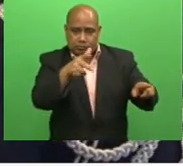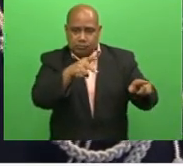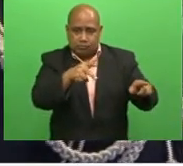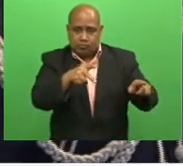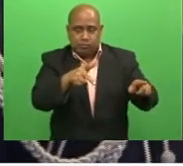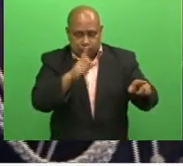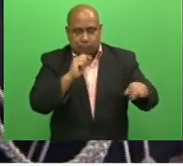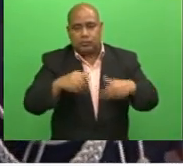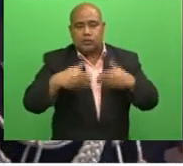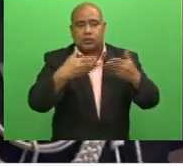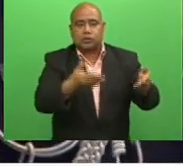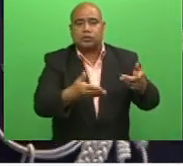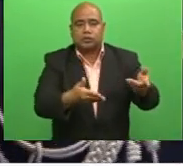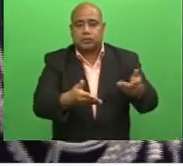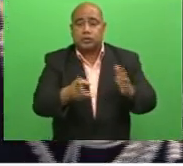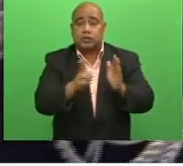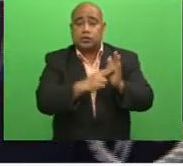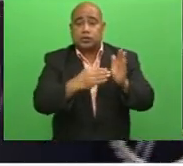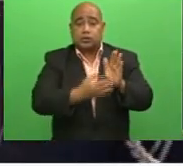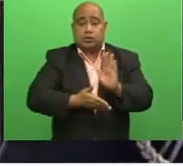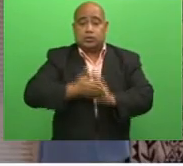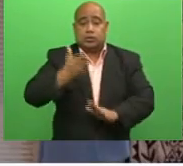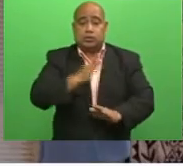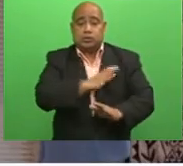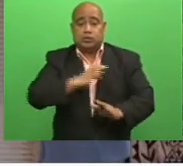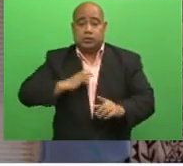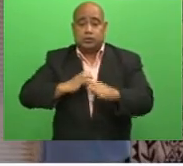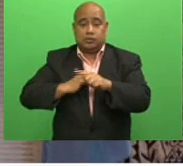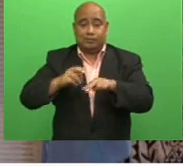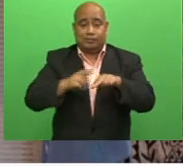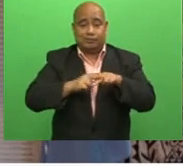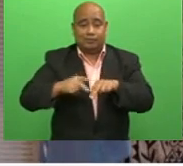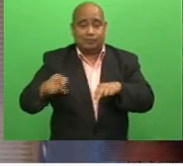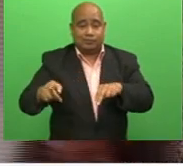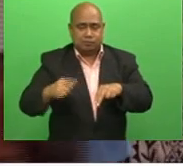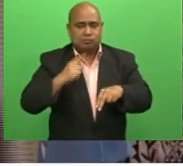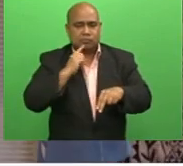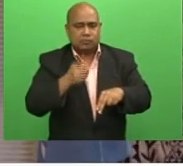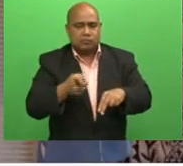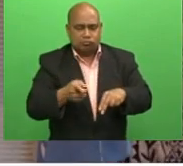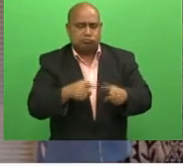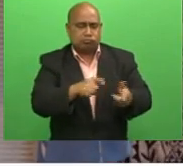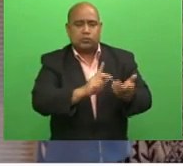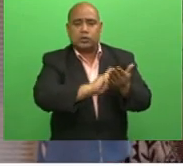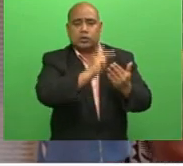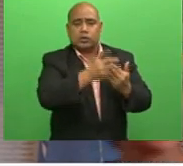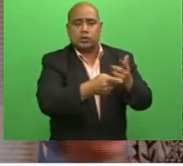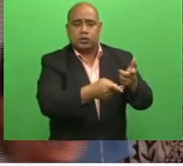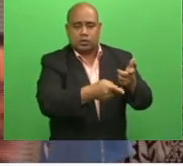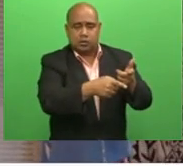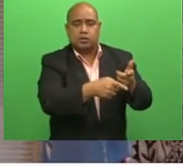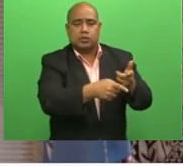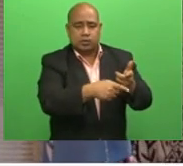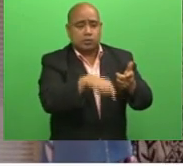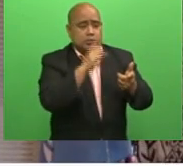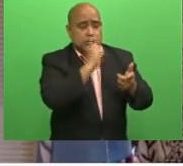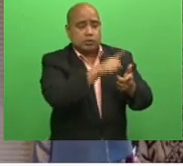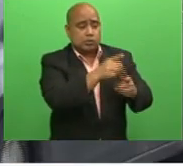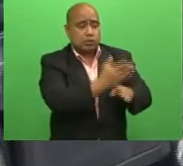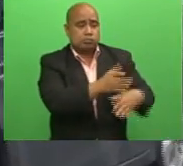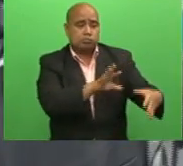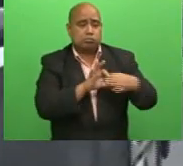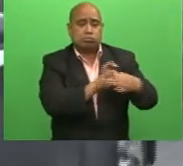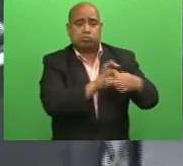Fiji, Jonathan Kerr, says through this program, the New Zealand and Fiji police forces will work closely with each other and the UNDP